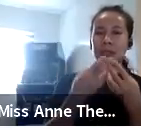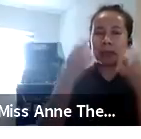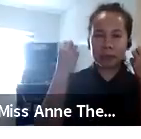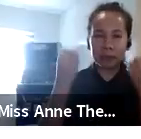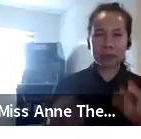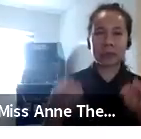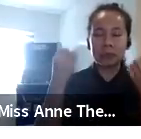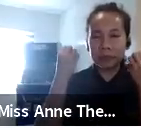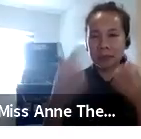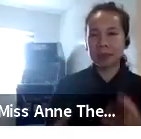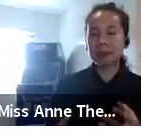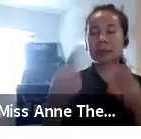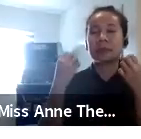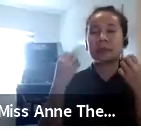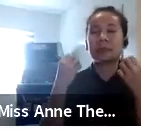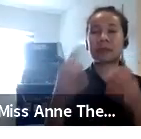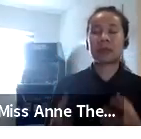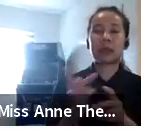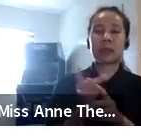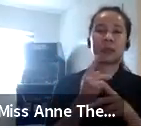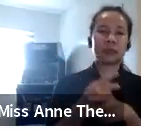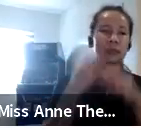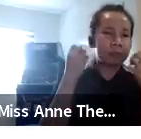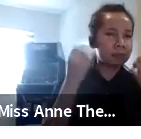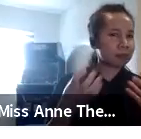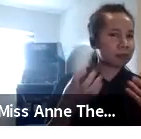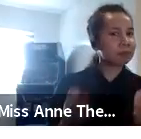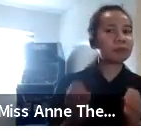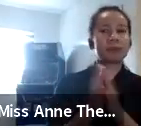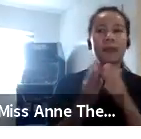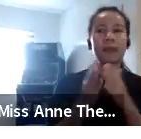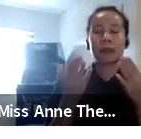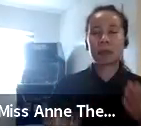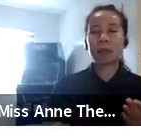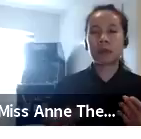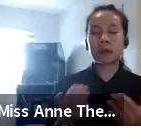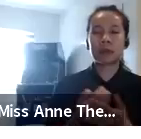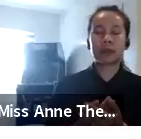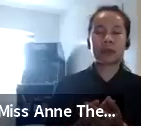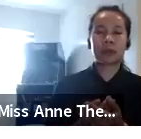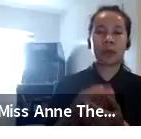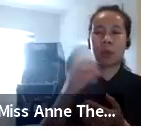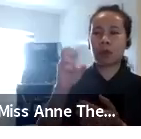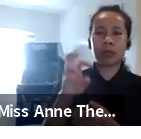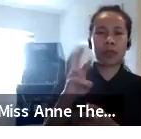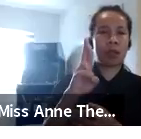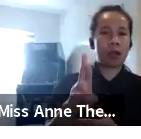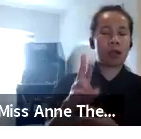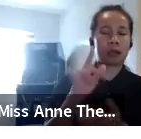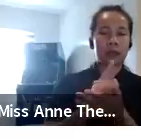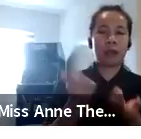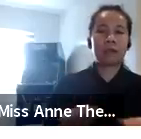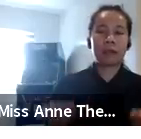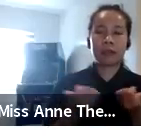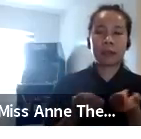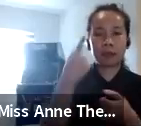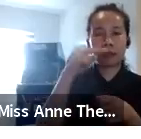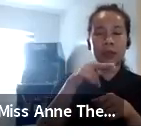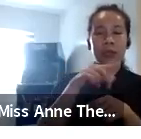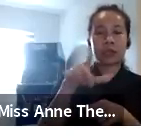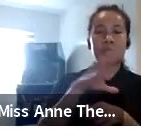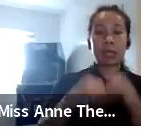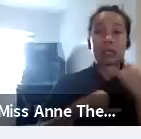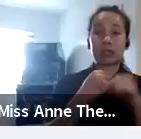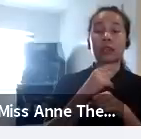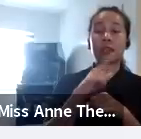have produced books as well, OER as well, that are available for national and